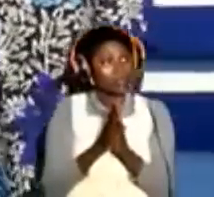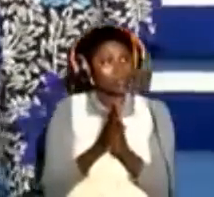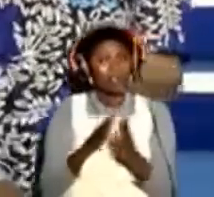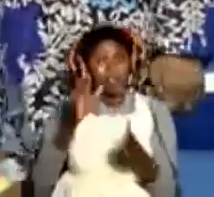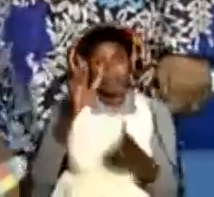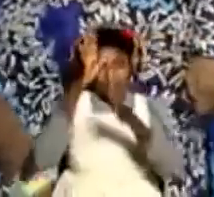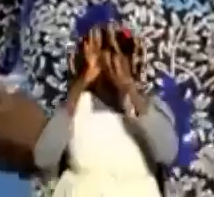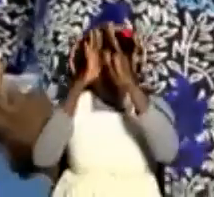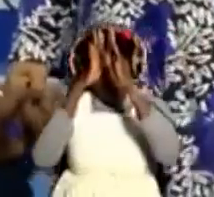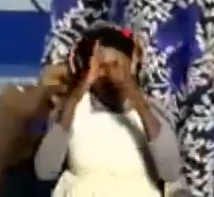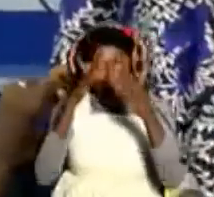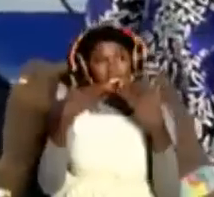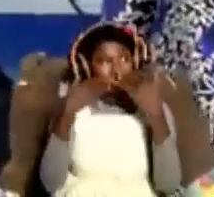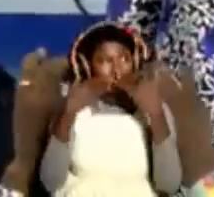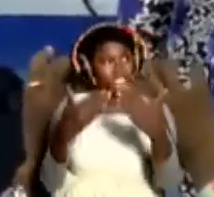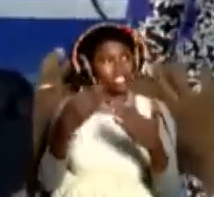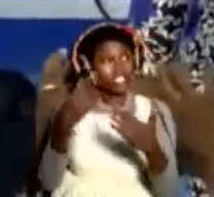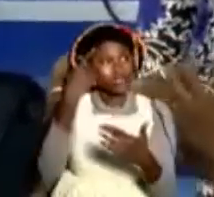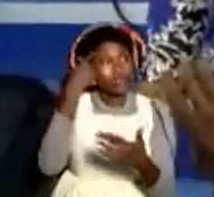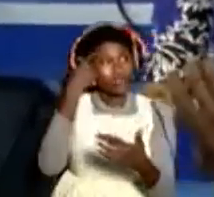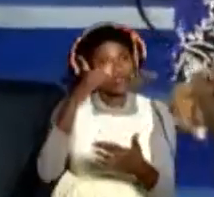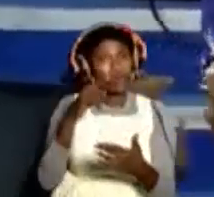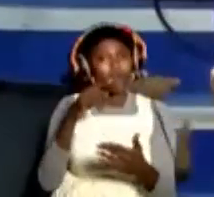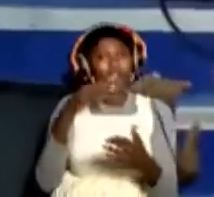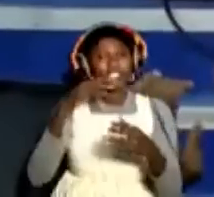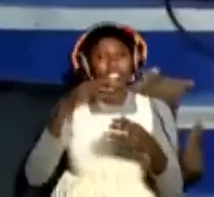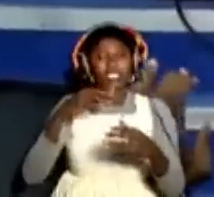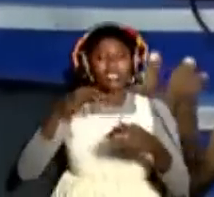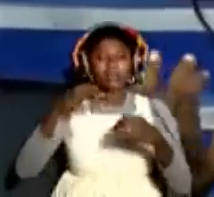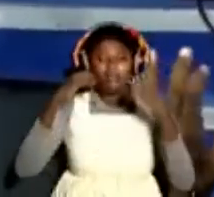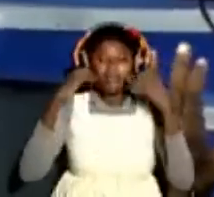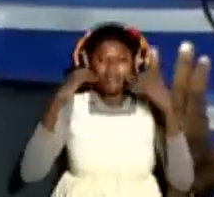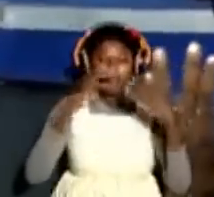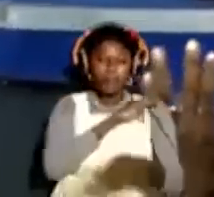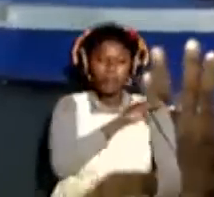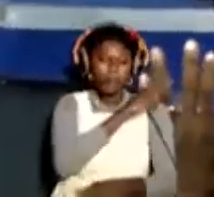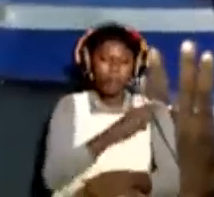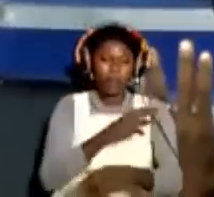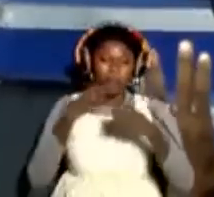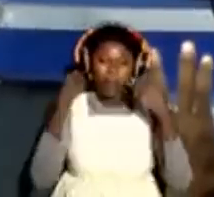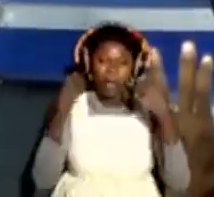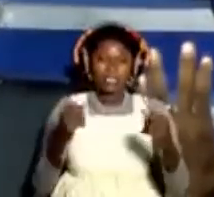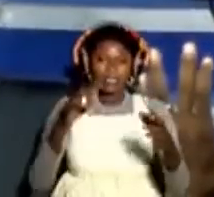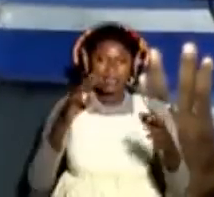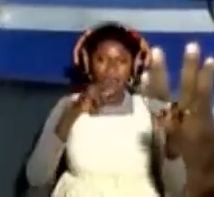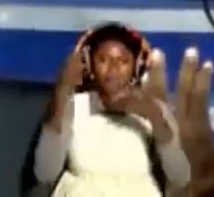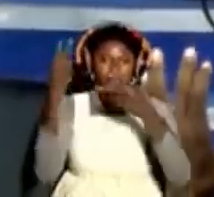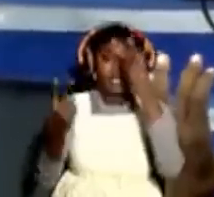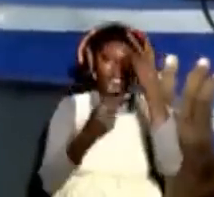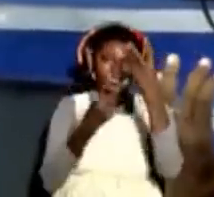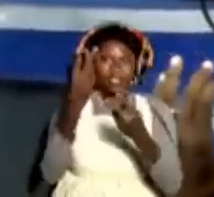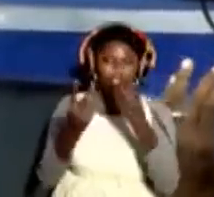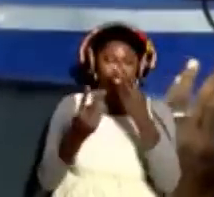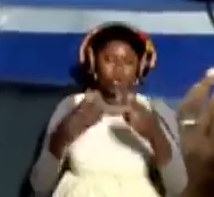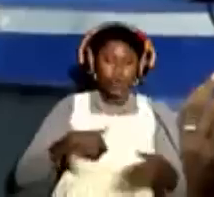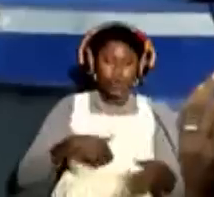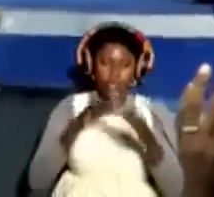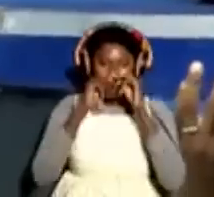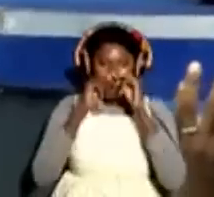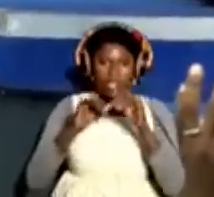we thank you for this mighty visitation. Mama, we bless your holy